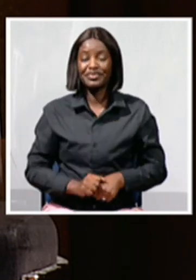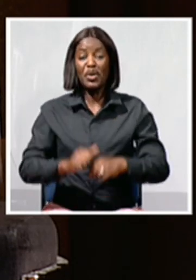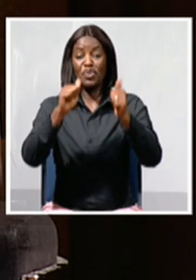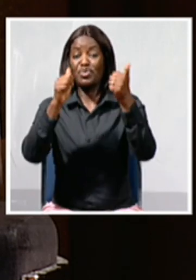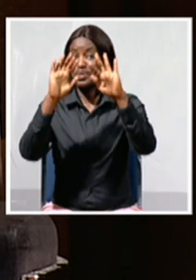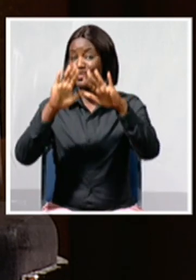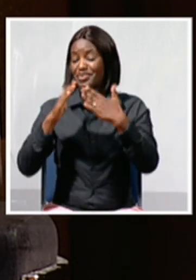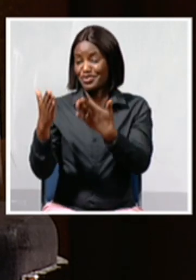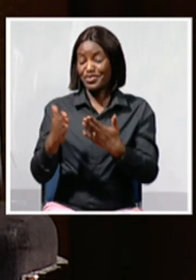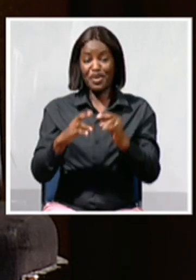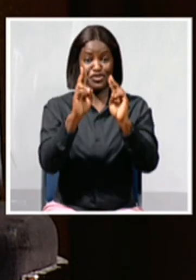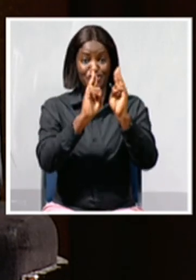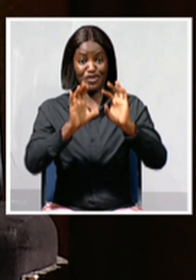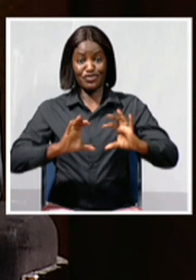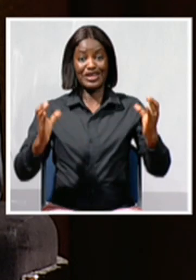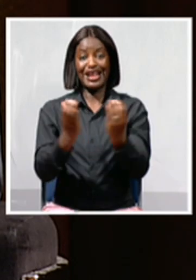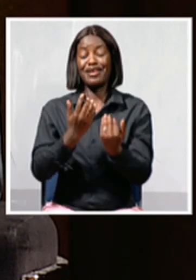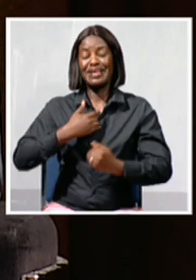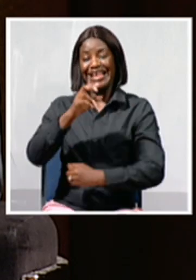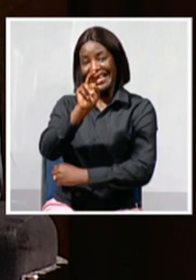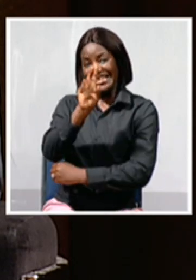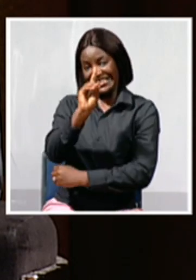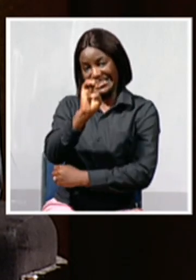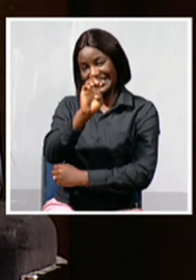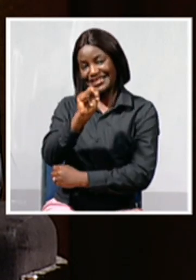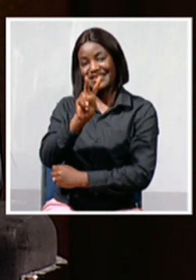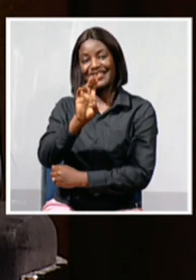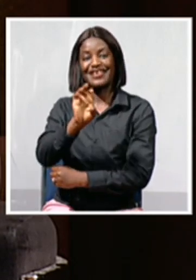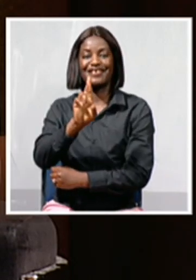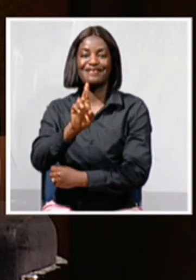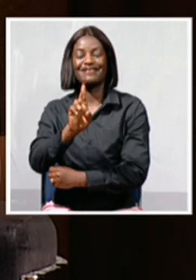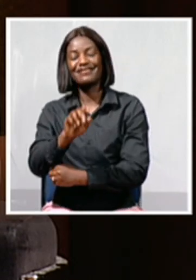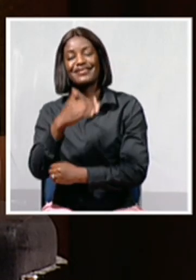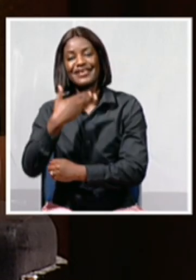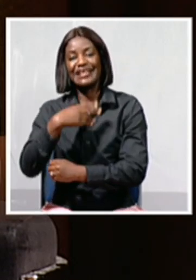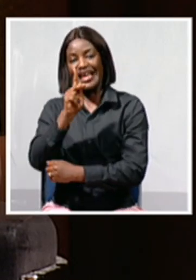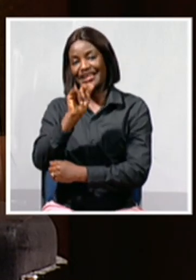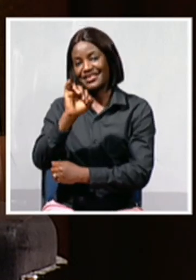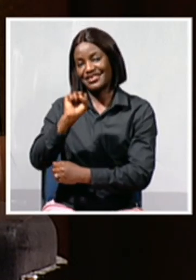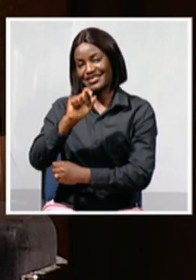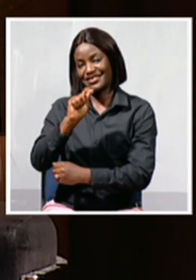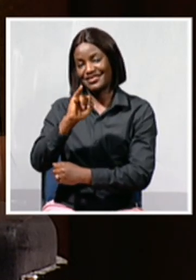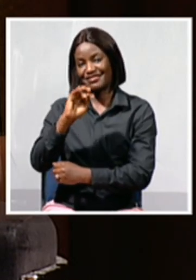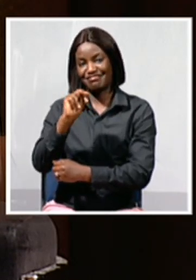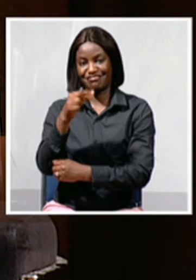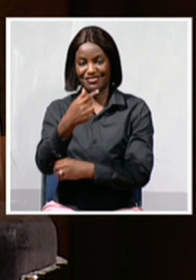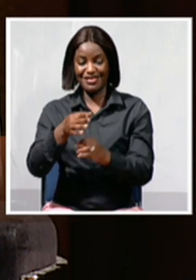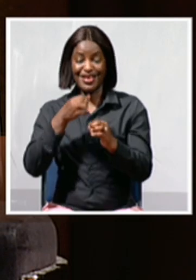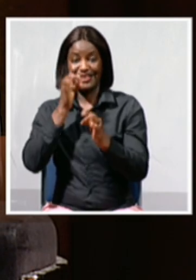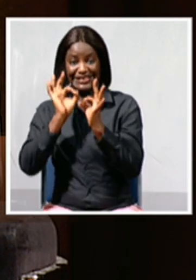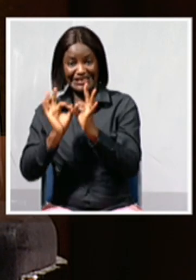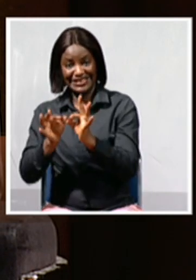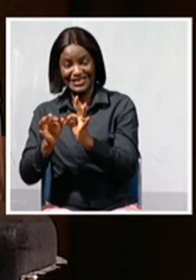to this episode of Talk of the Nation. I'm your host, Denver Kisting, alongside Madam Joyce Ricoro, our sign language interpreter for